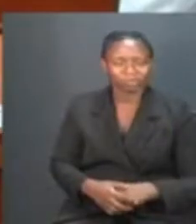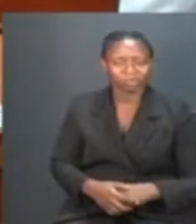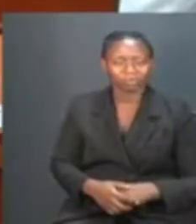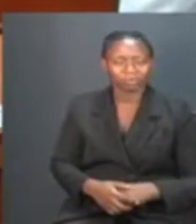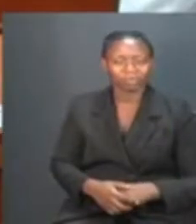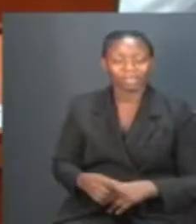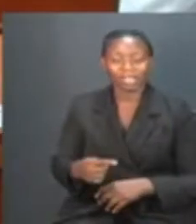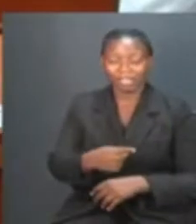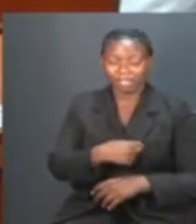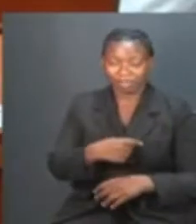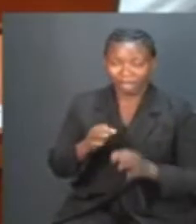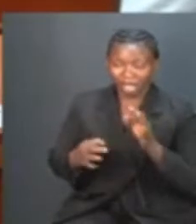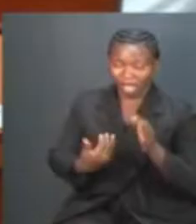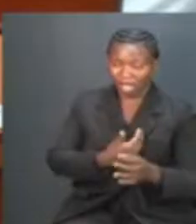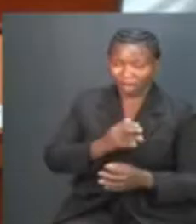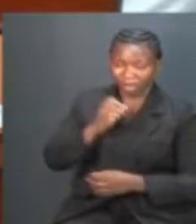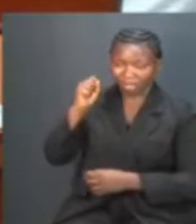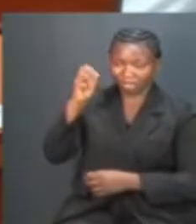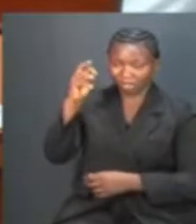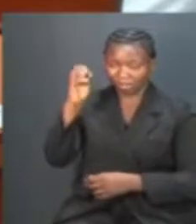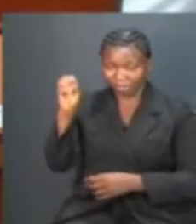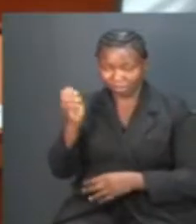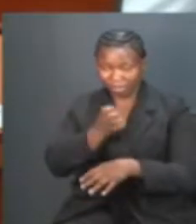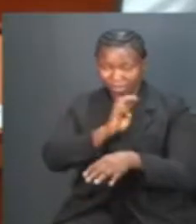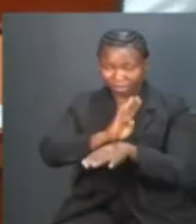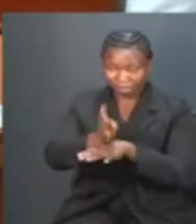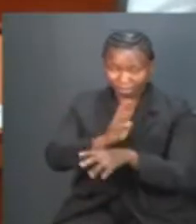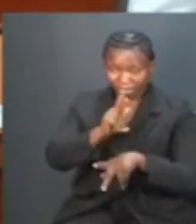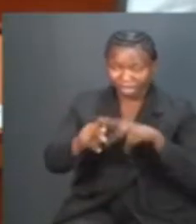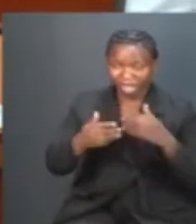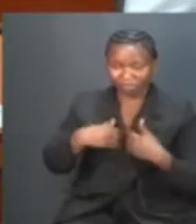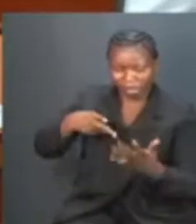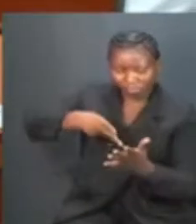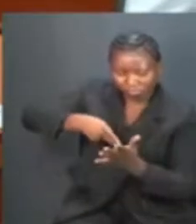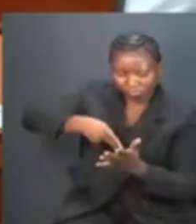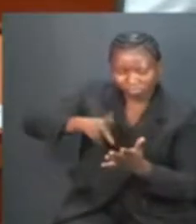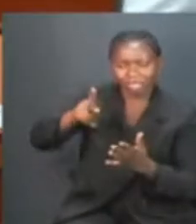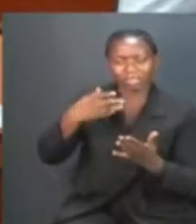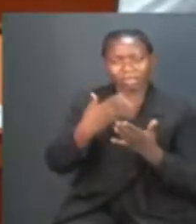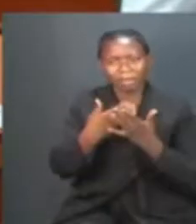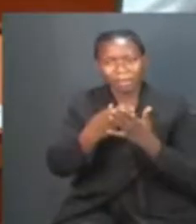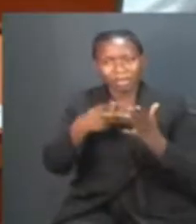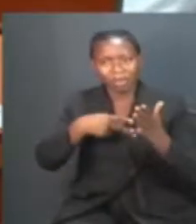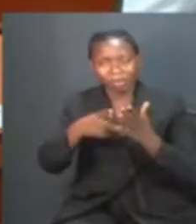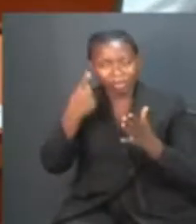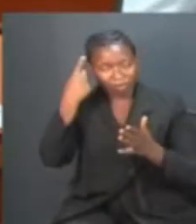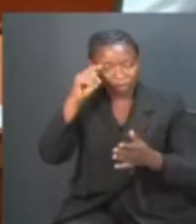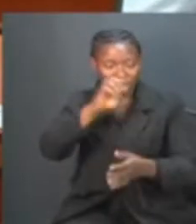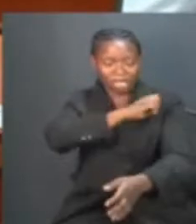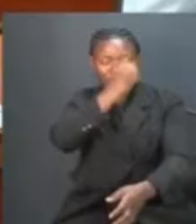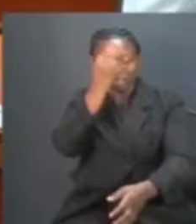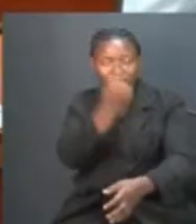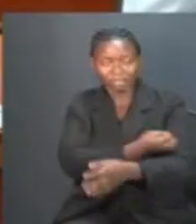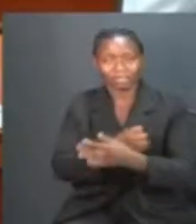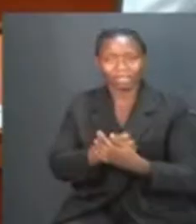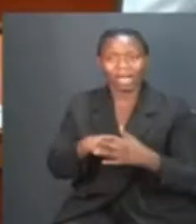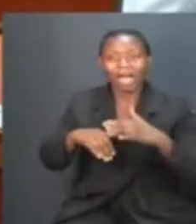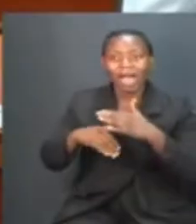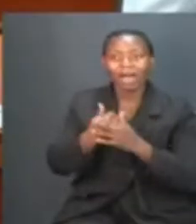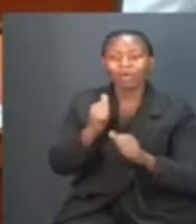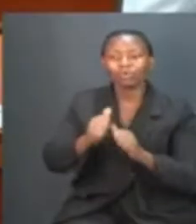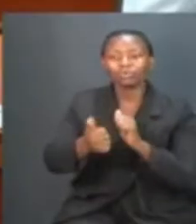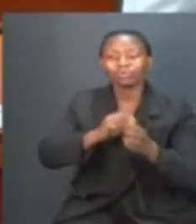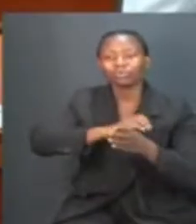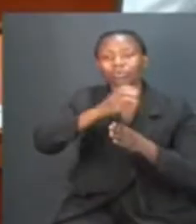our SME entrepreneurs have to pay the amount that they pay for energy, how are they going to